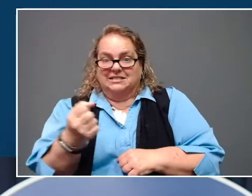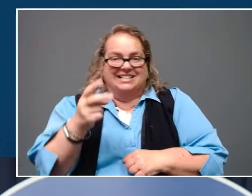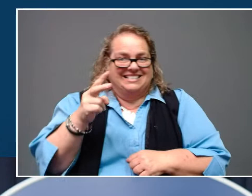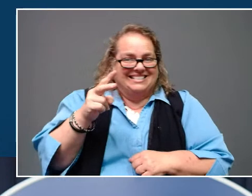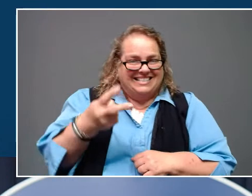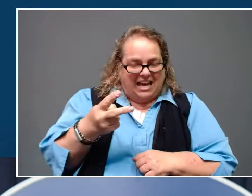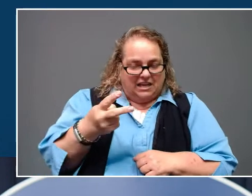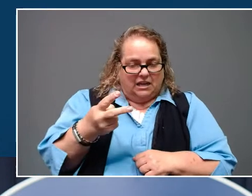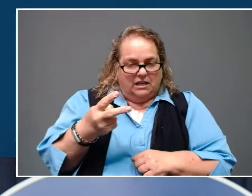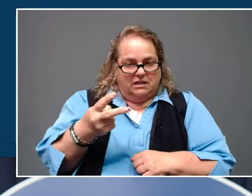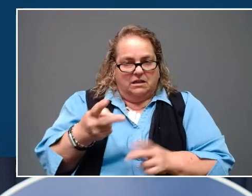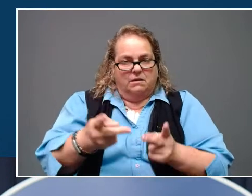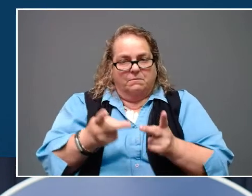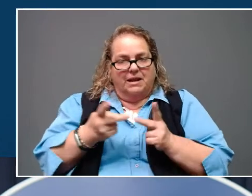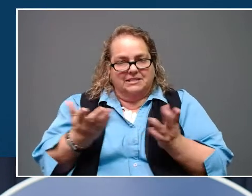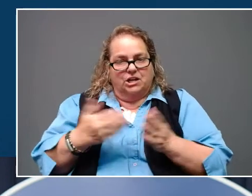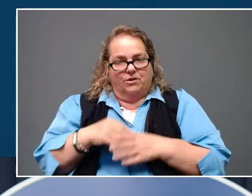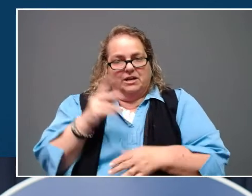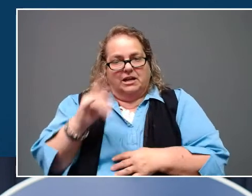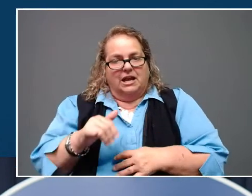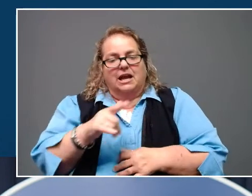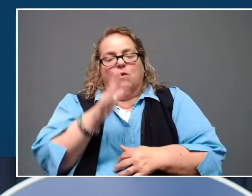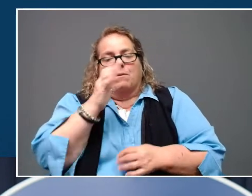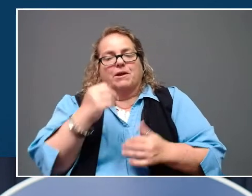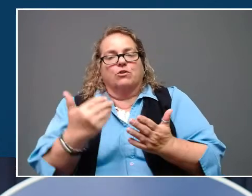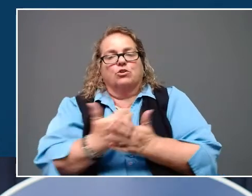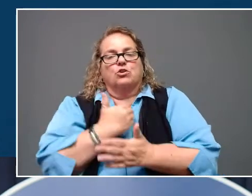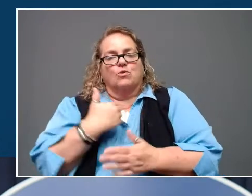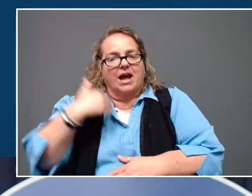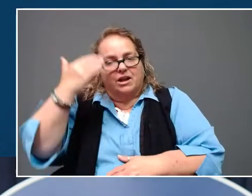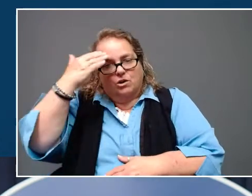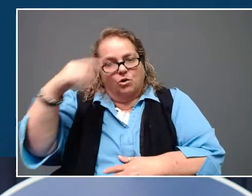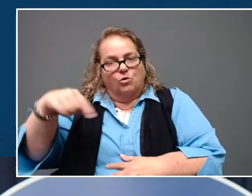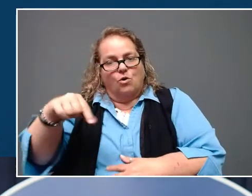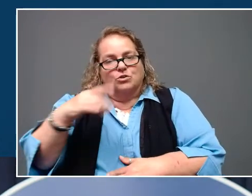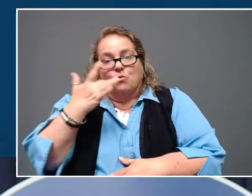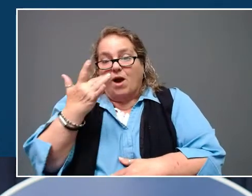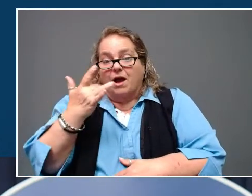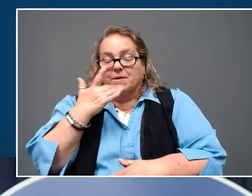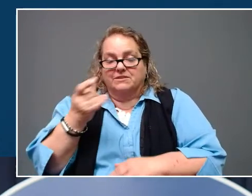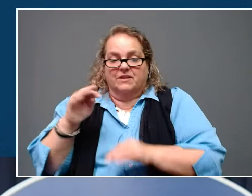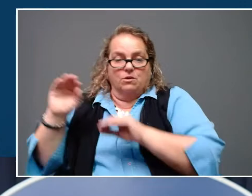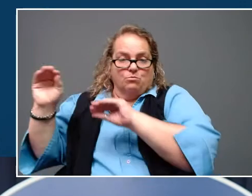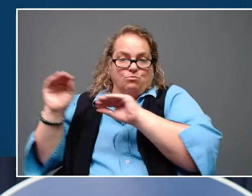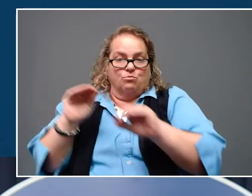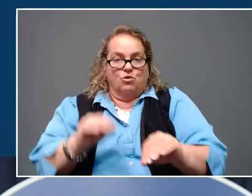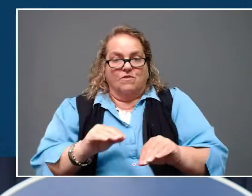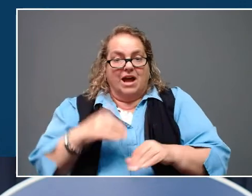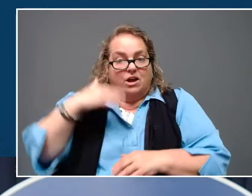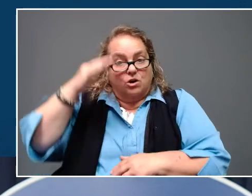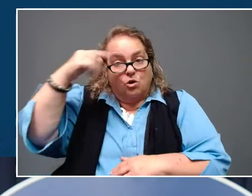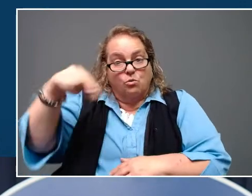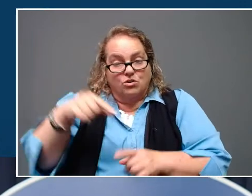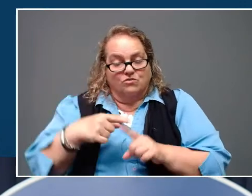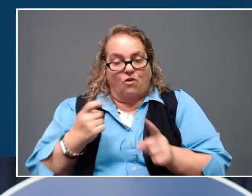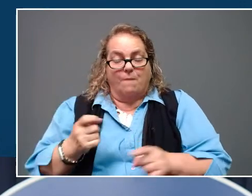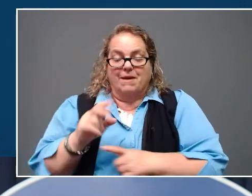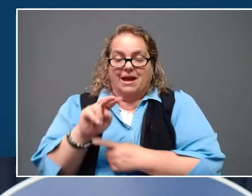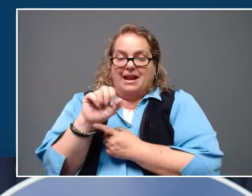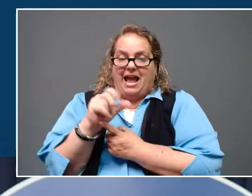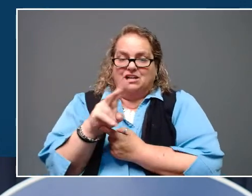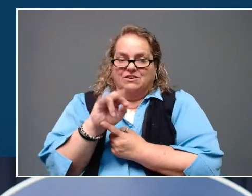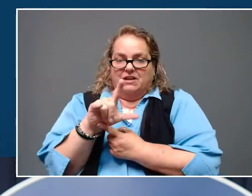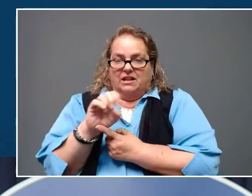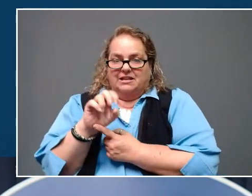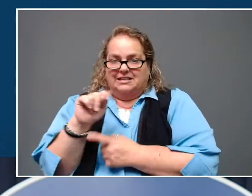as the company's new headquarters because they're relocating their headquarters from Nashville, Tennessee. So to everybody who